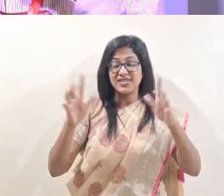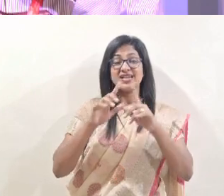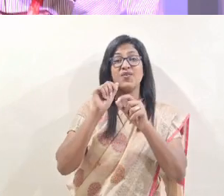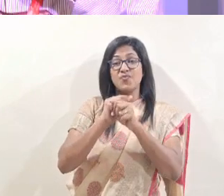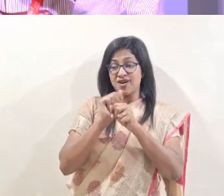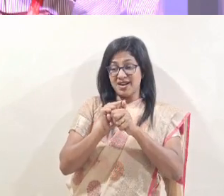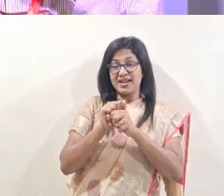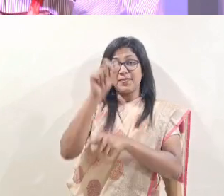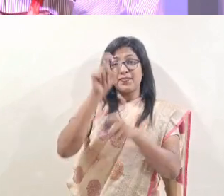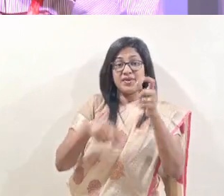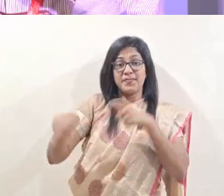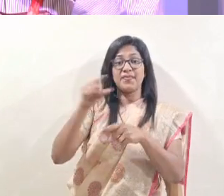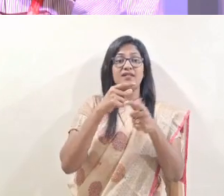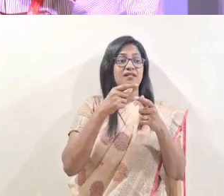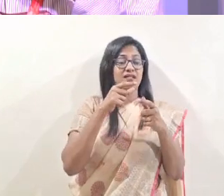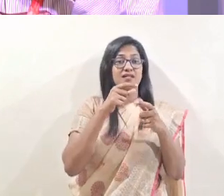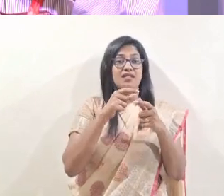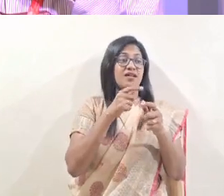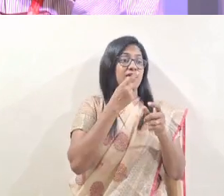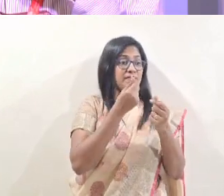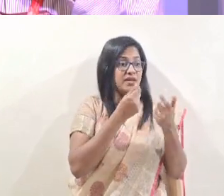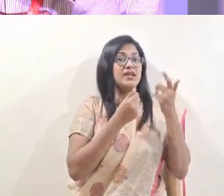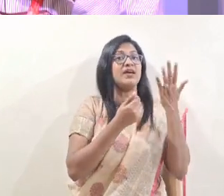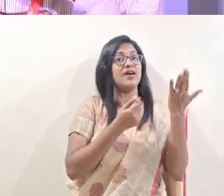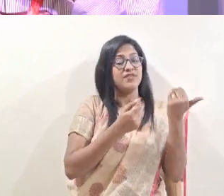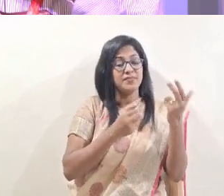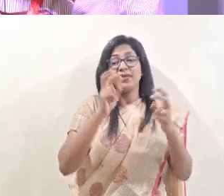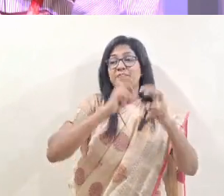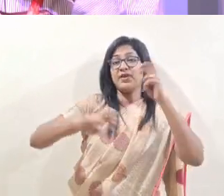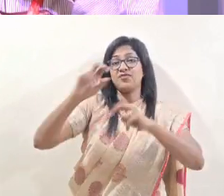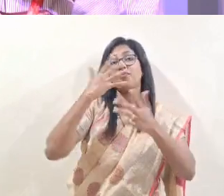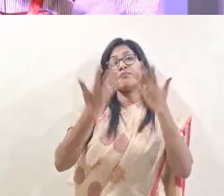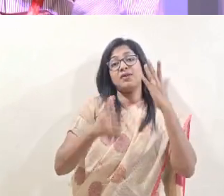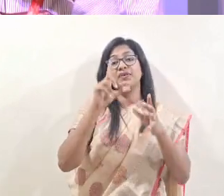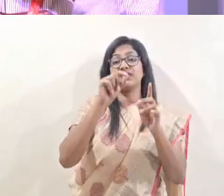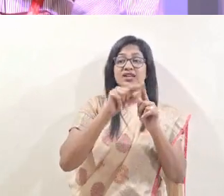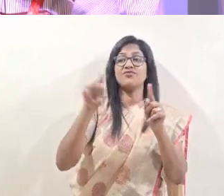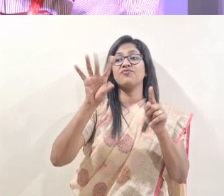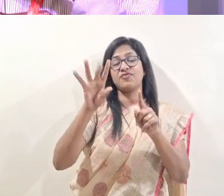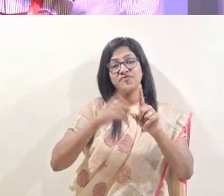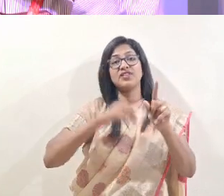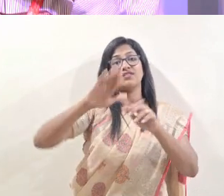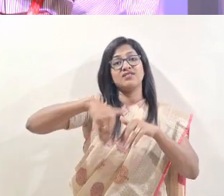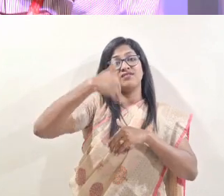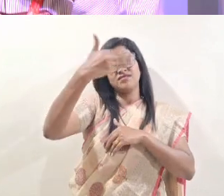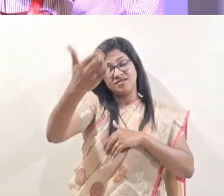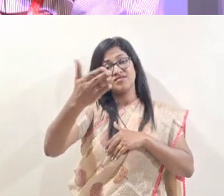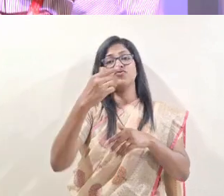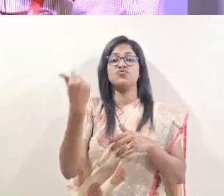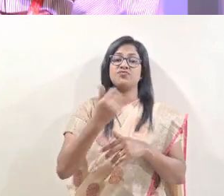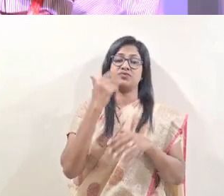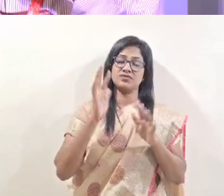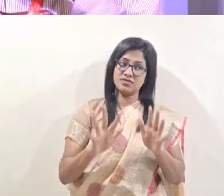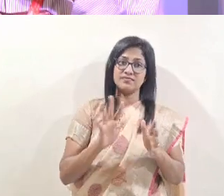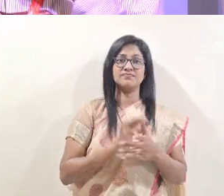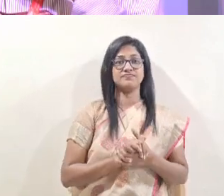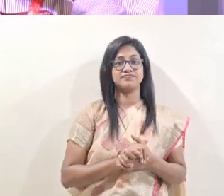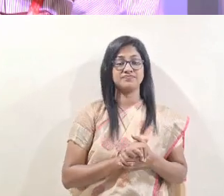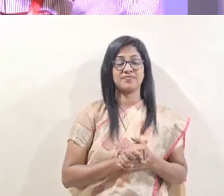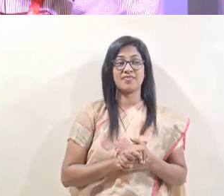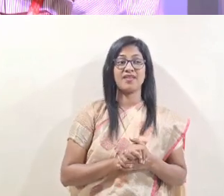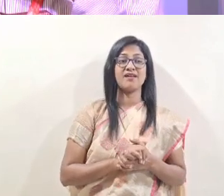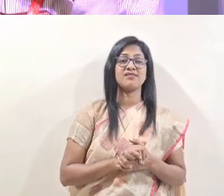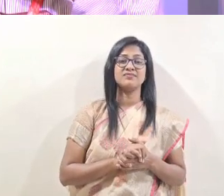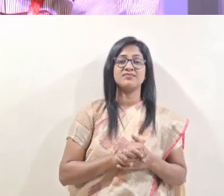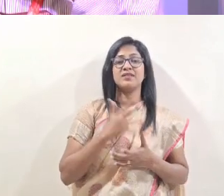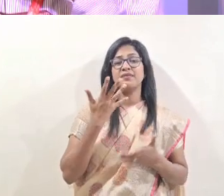workforce which can afford car but will use metro probably in next 10-15 years, when those people, who are